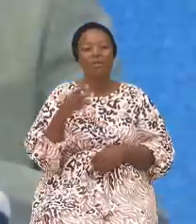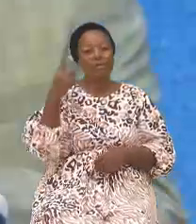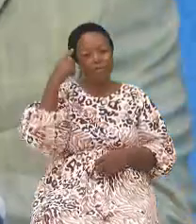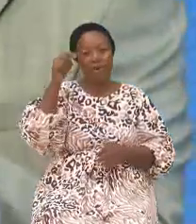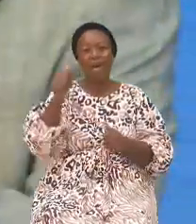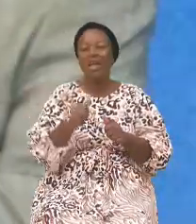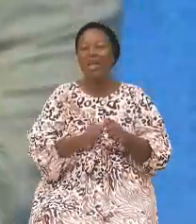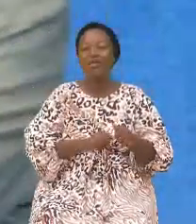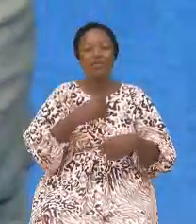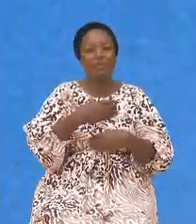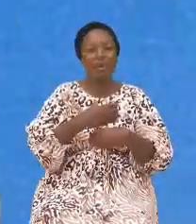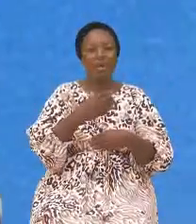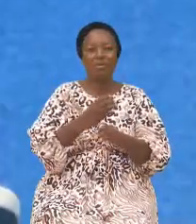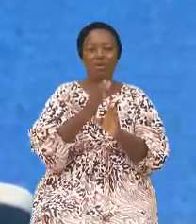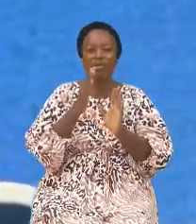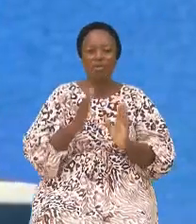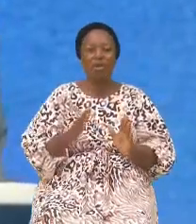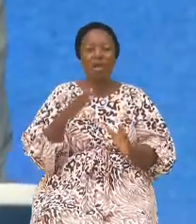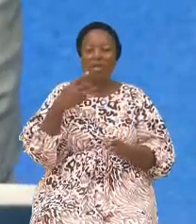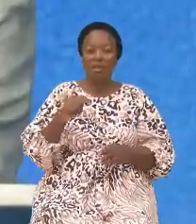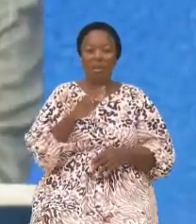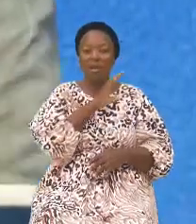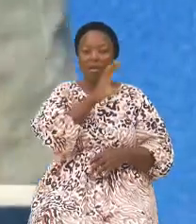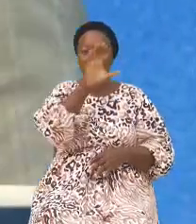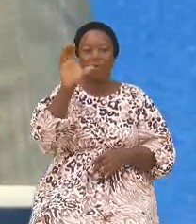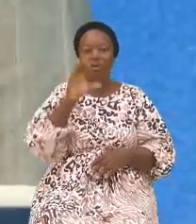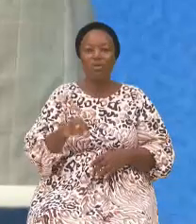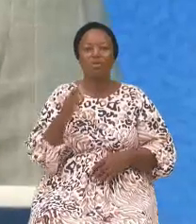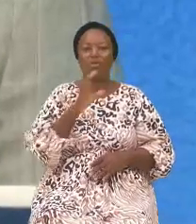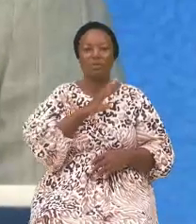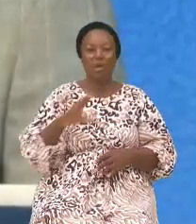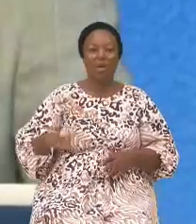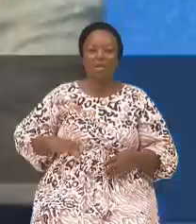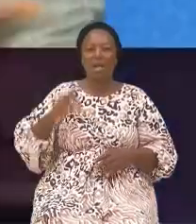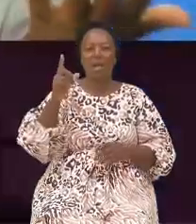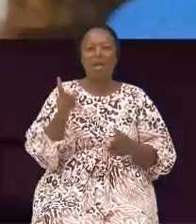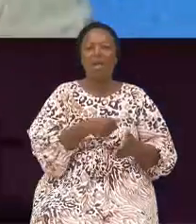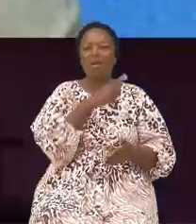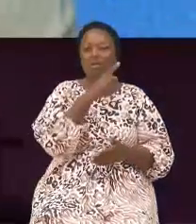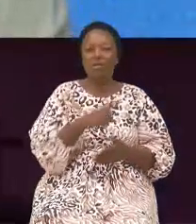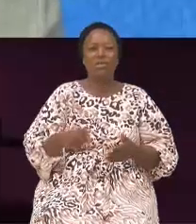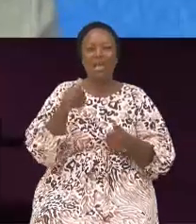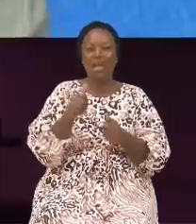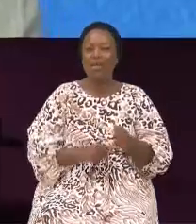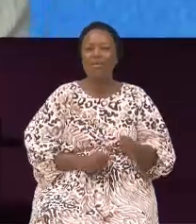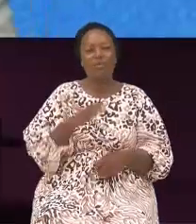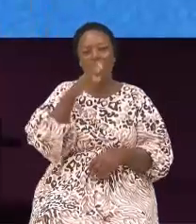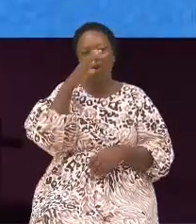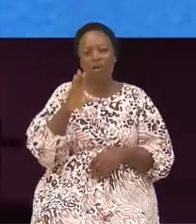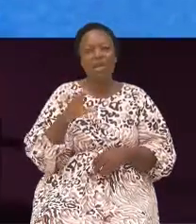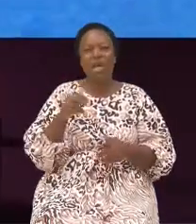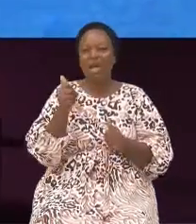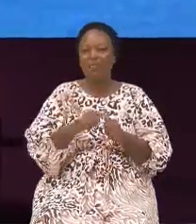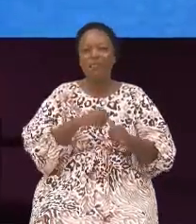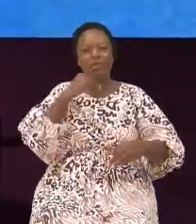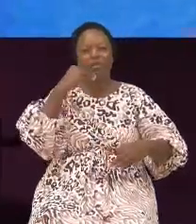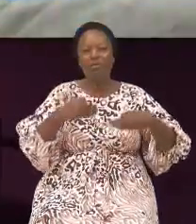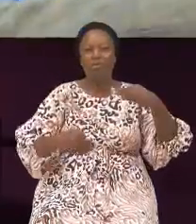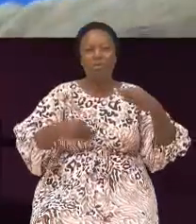cancels every curse for every creature. The cross of Christ